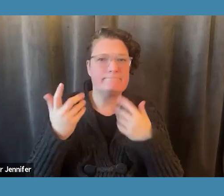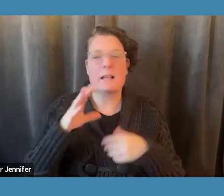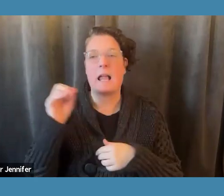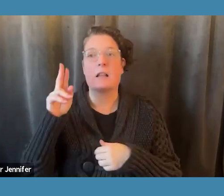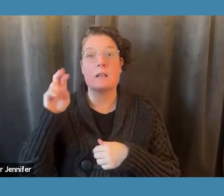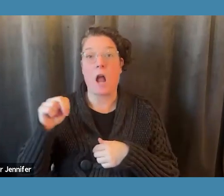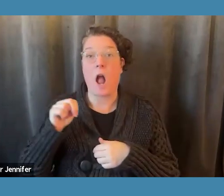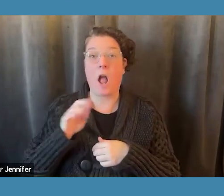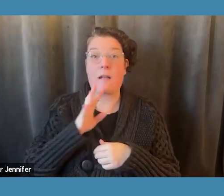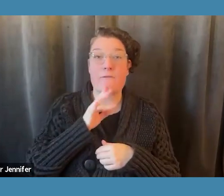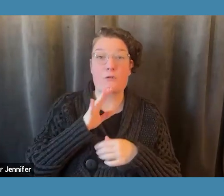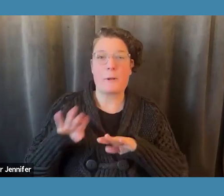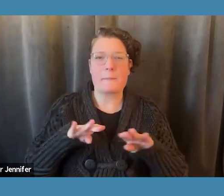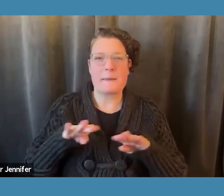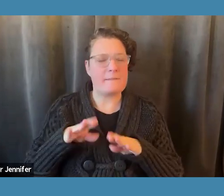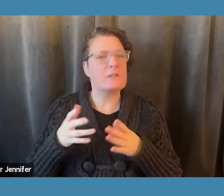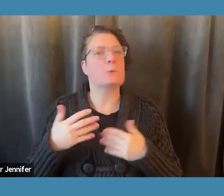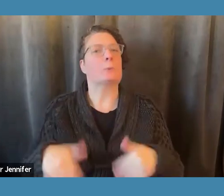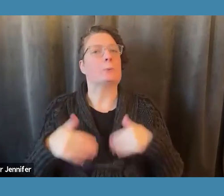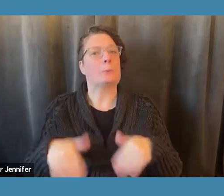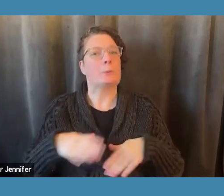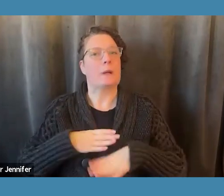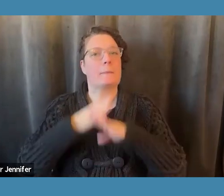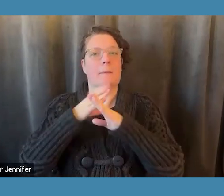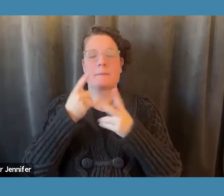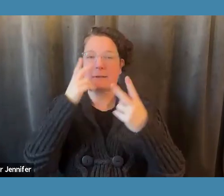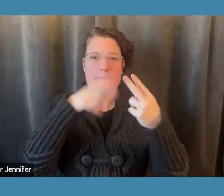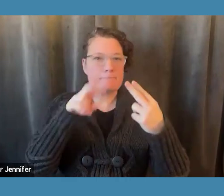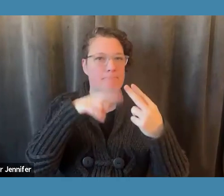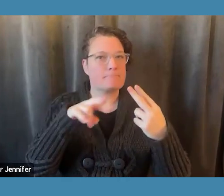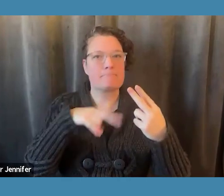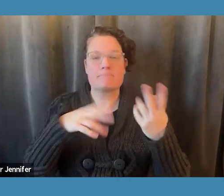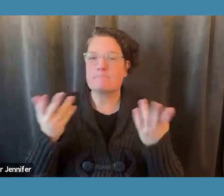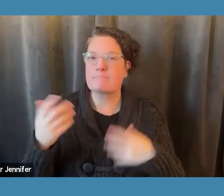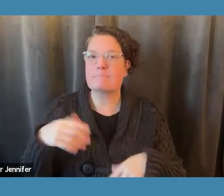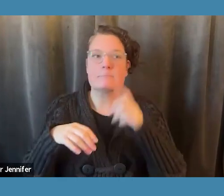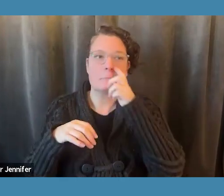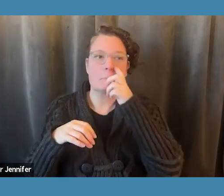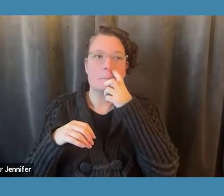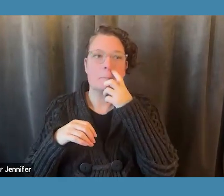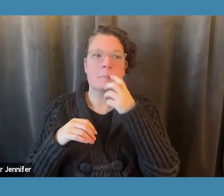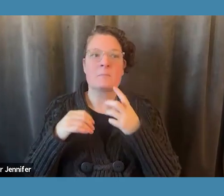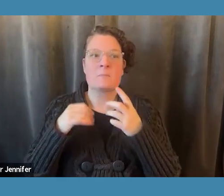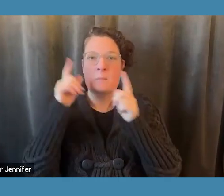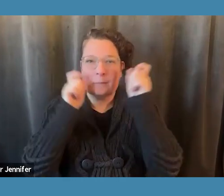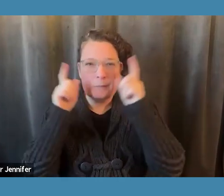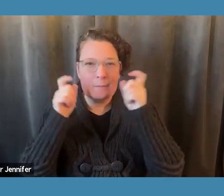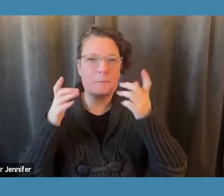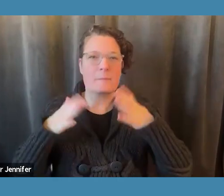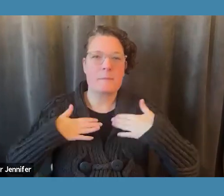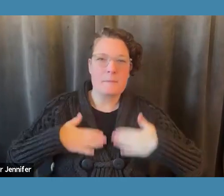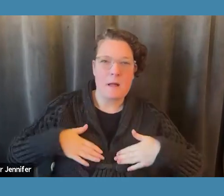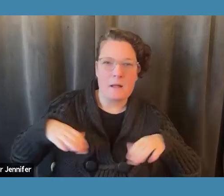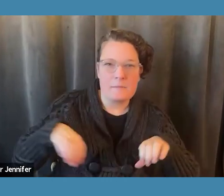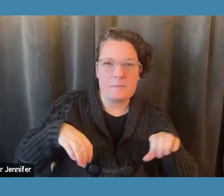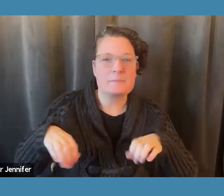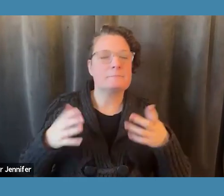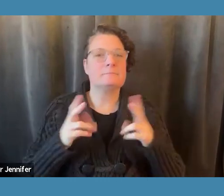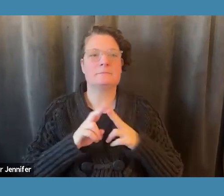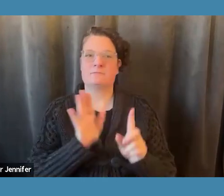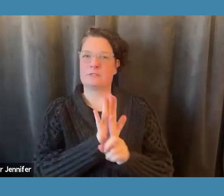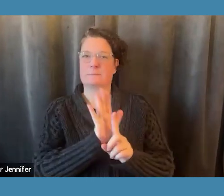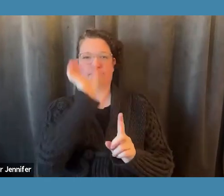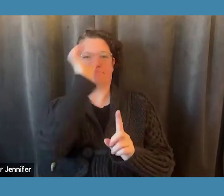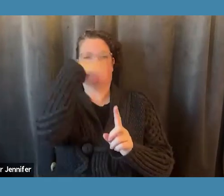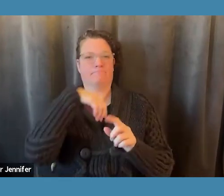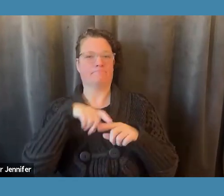behaviors like eye-to-eye gaze, facial expression, body postures, gestures that you typically